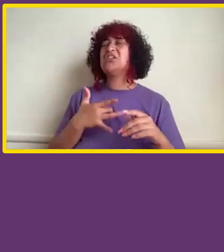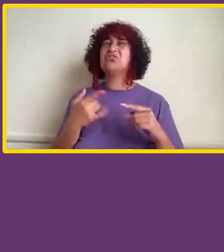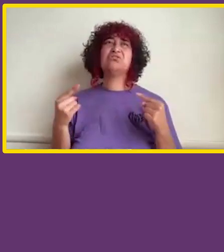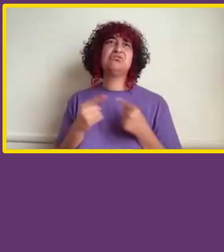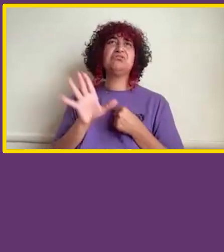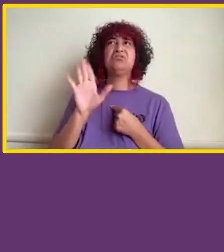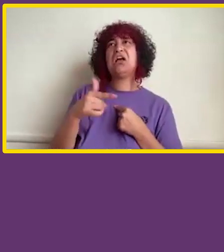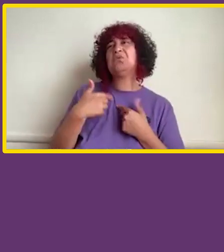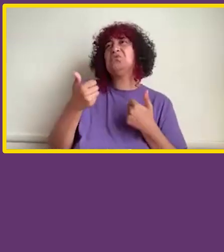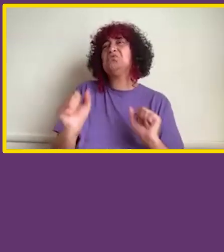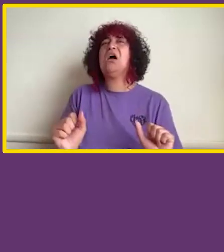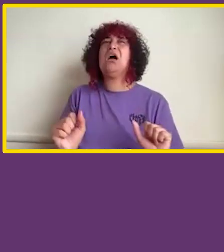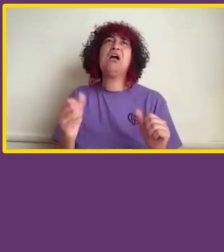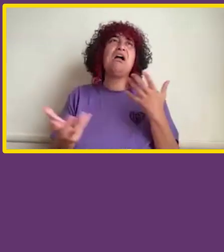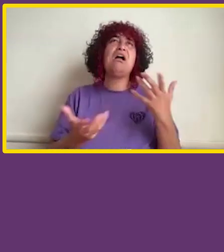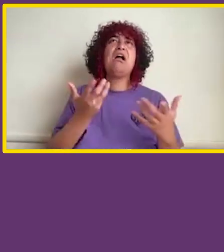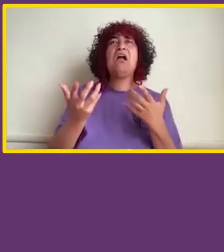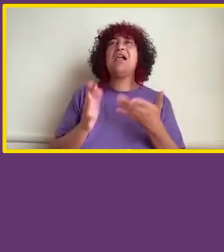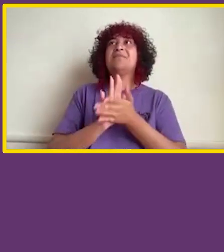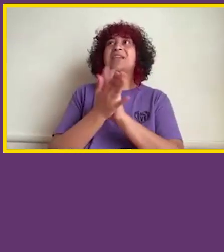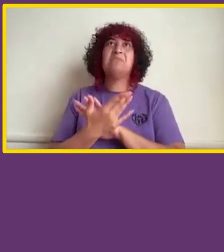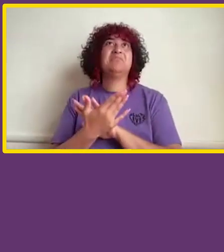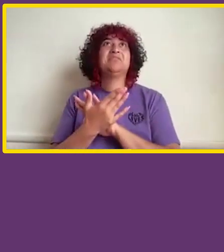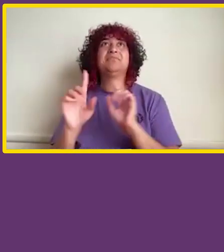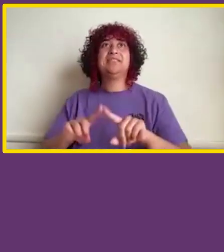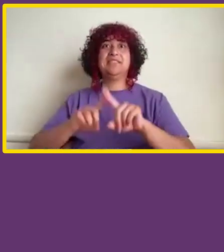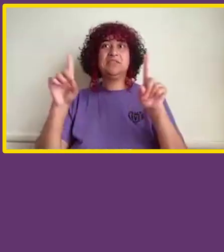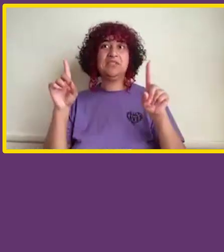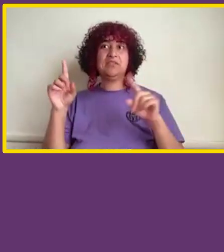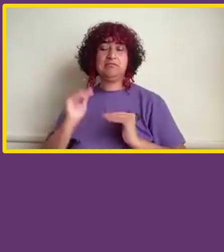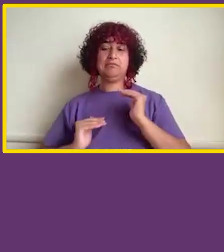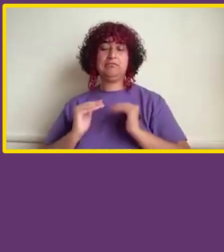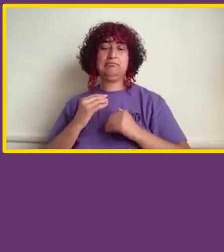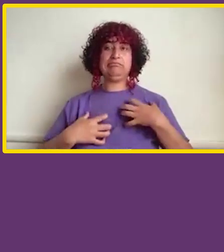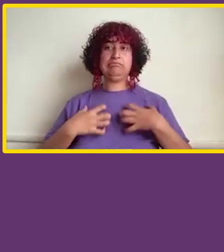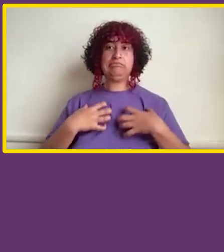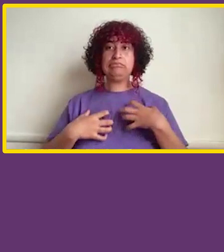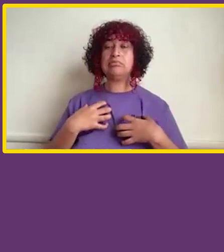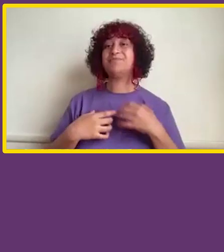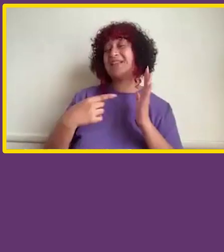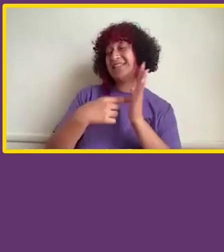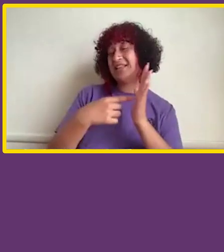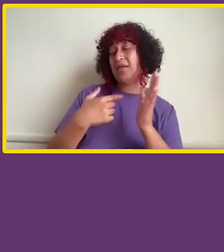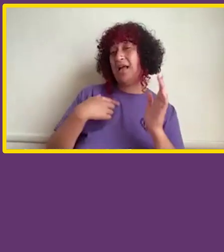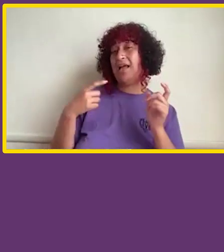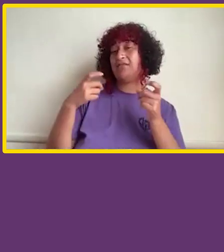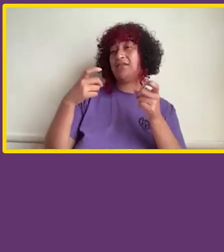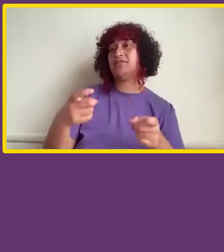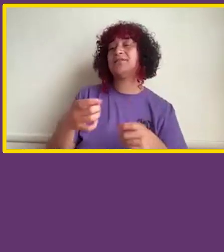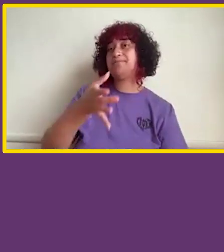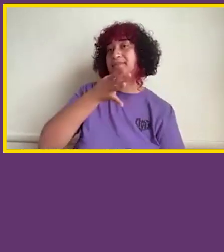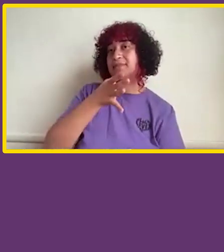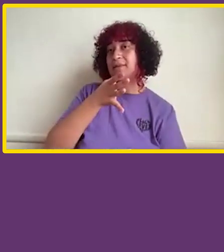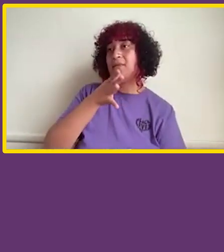trying, and there's a whole set of dynamics there. The example I usually give is the mom,